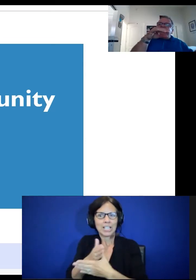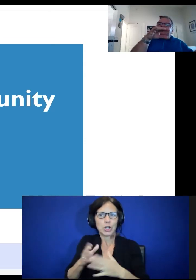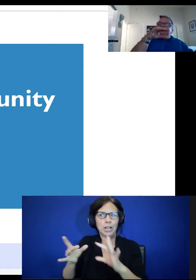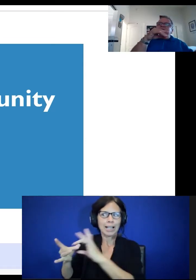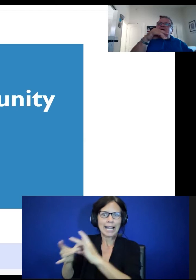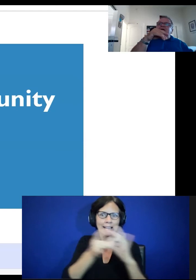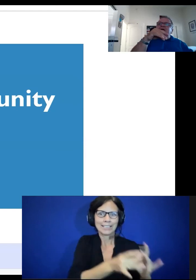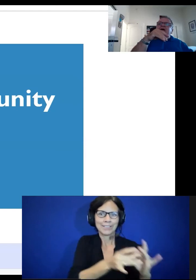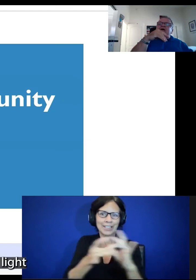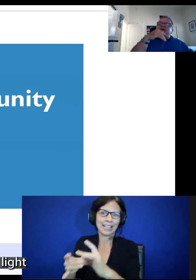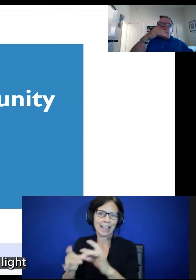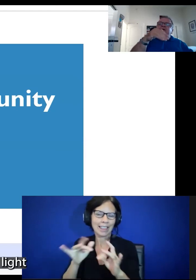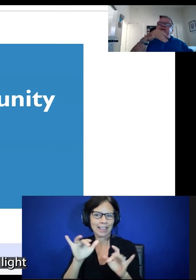could